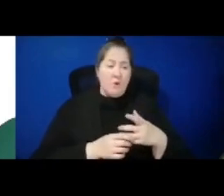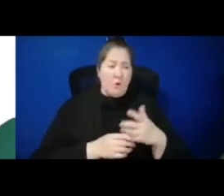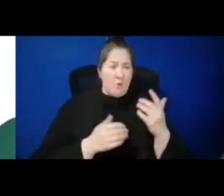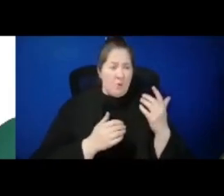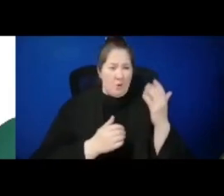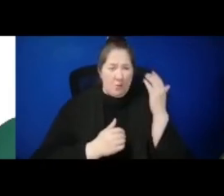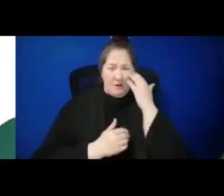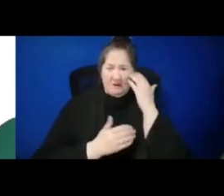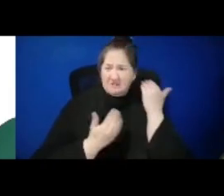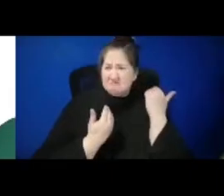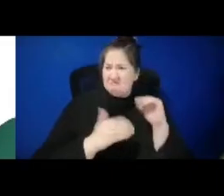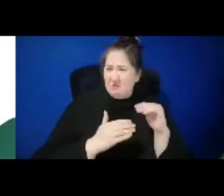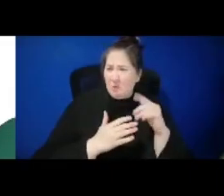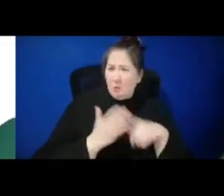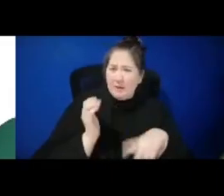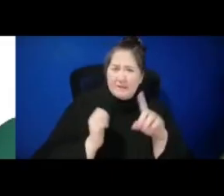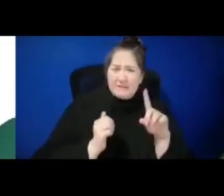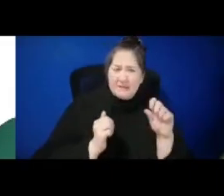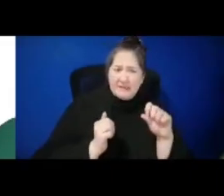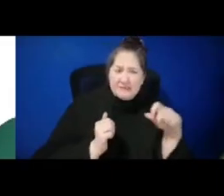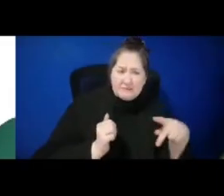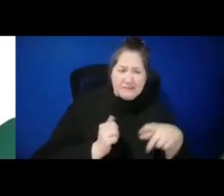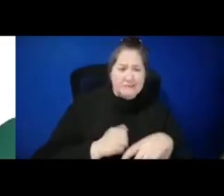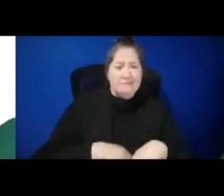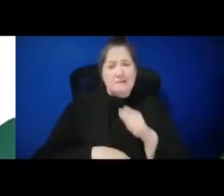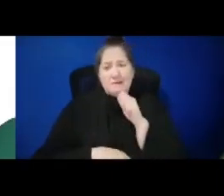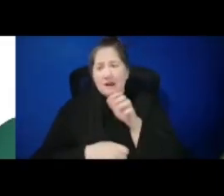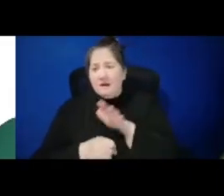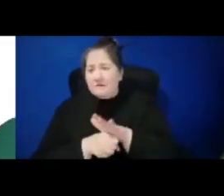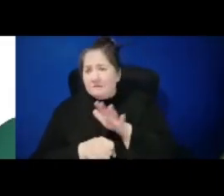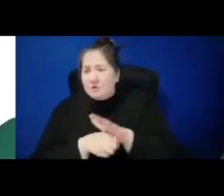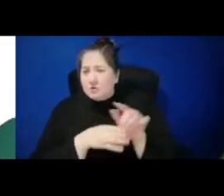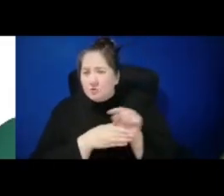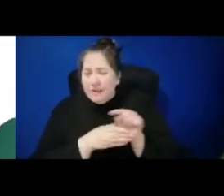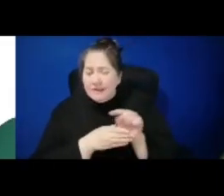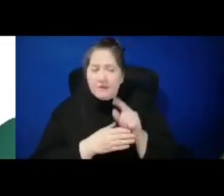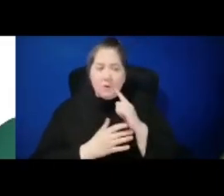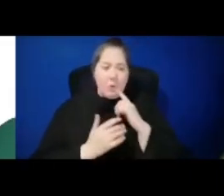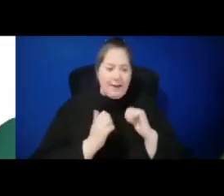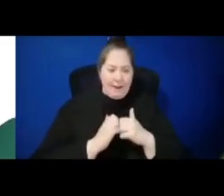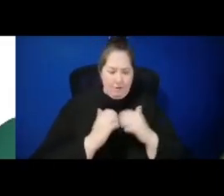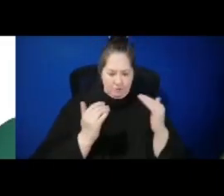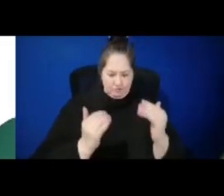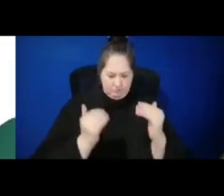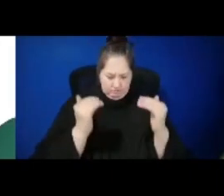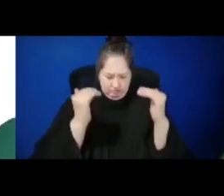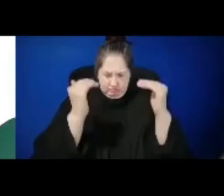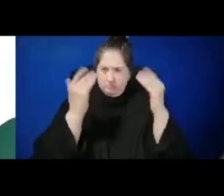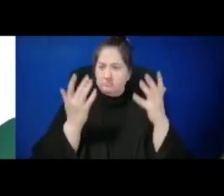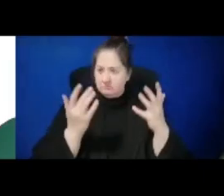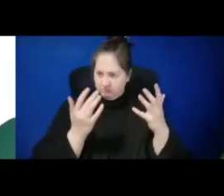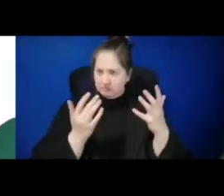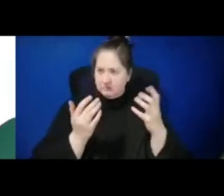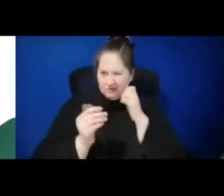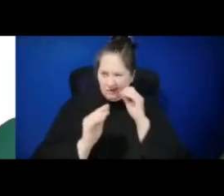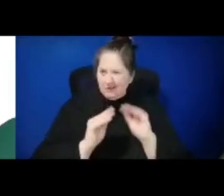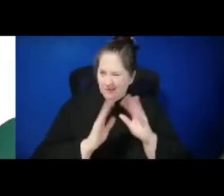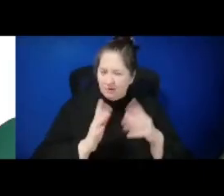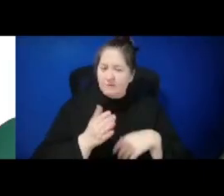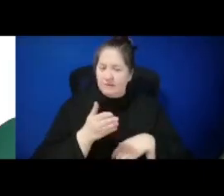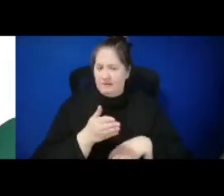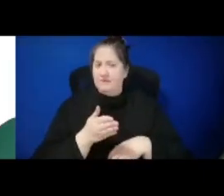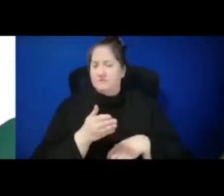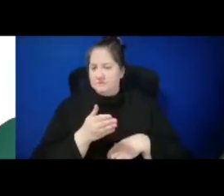what DSPs do, insufficient training, or an unclear advancement pathway. And I'll highlight that you could think of